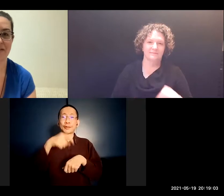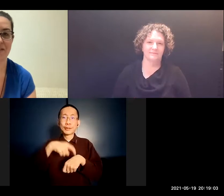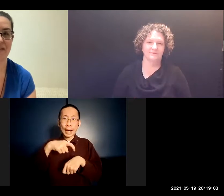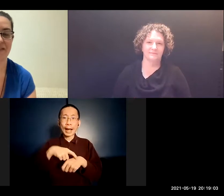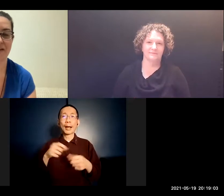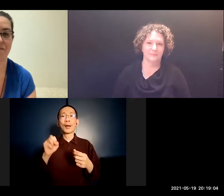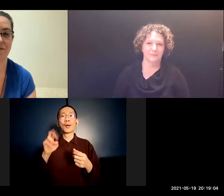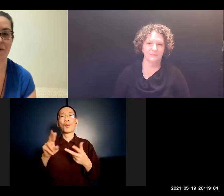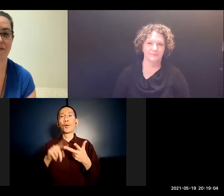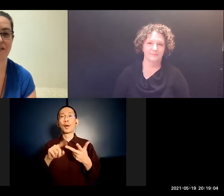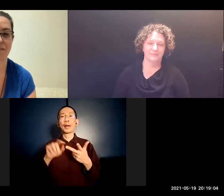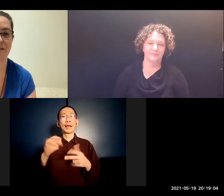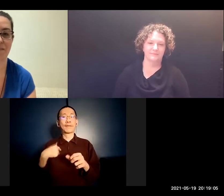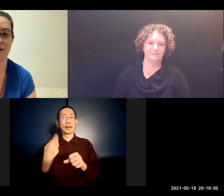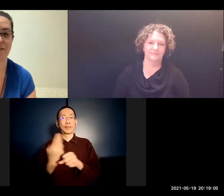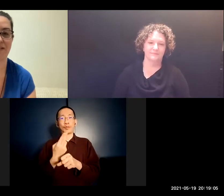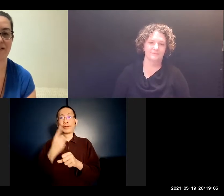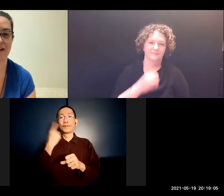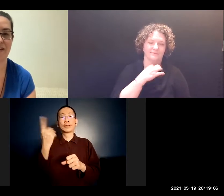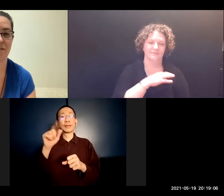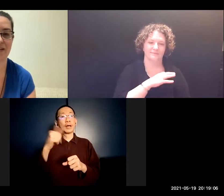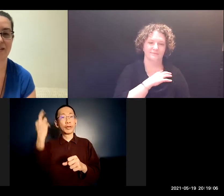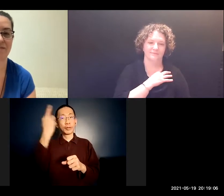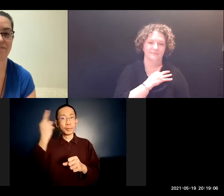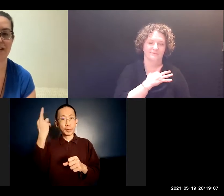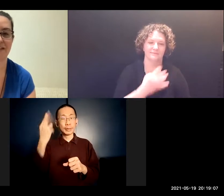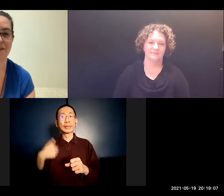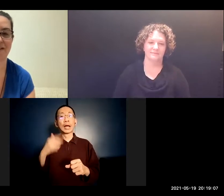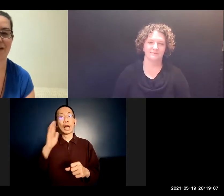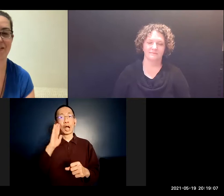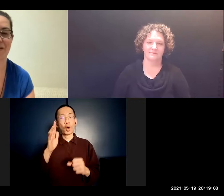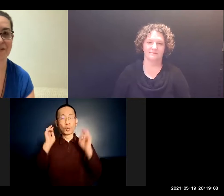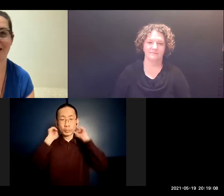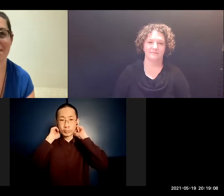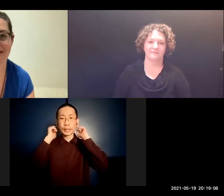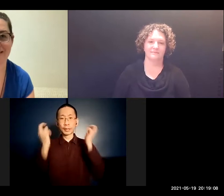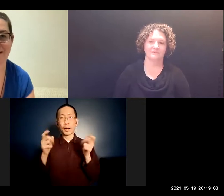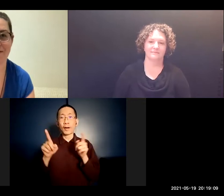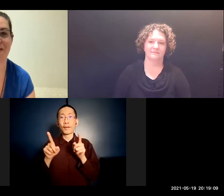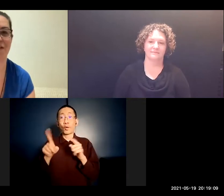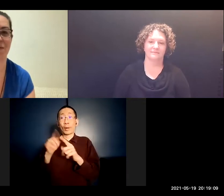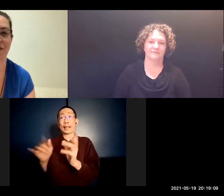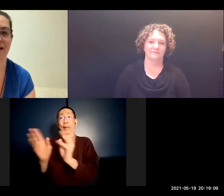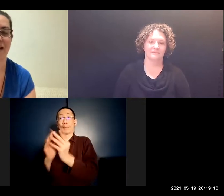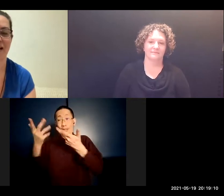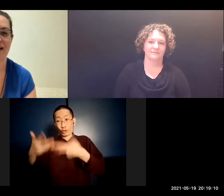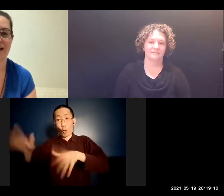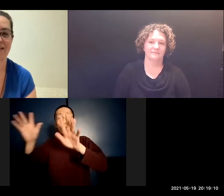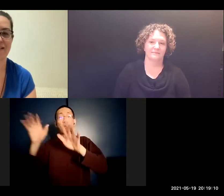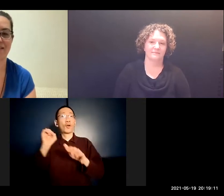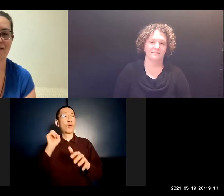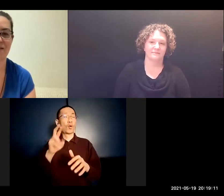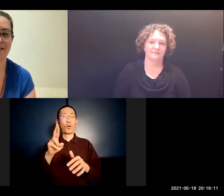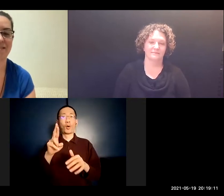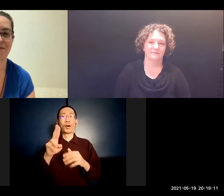I'm using them for some other purpose, I will take them off as soon as that meeting is over, or